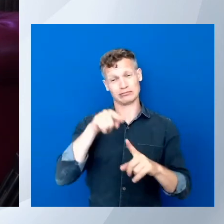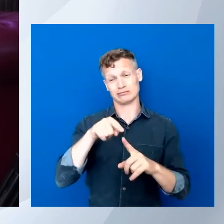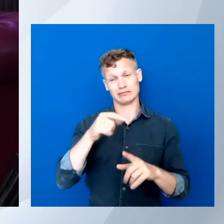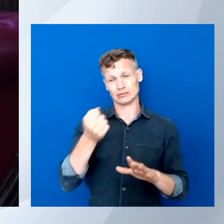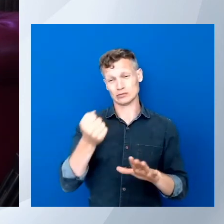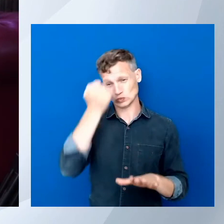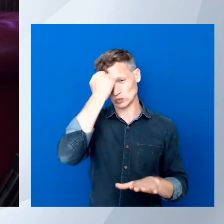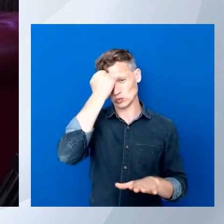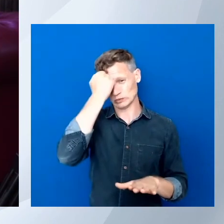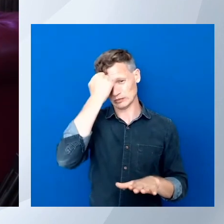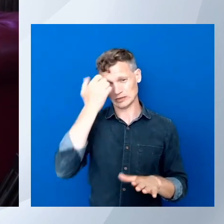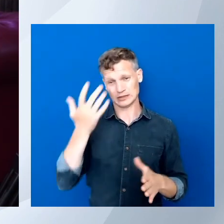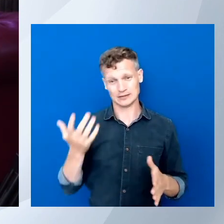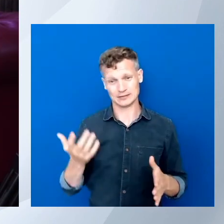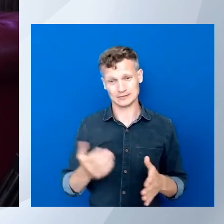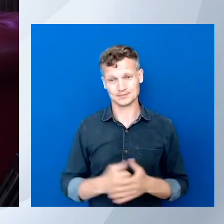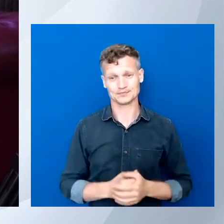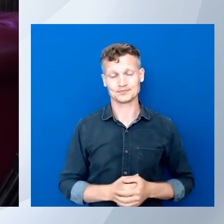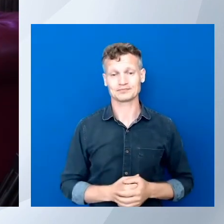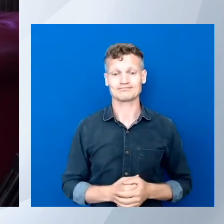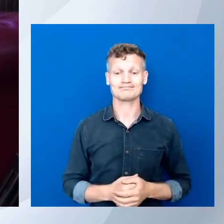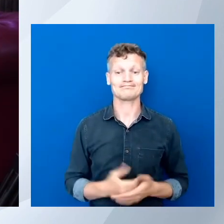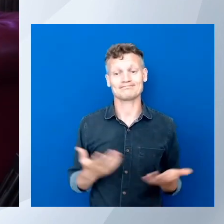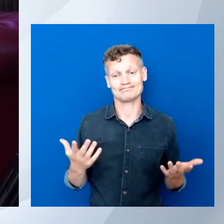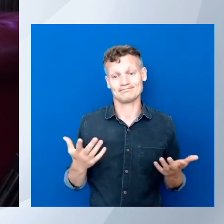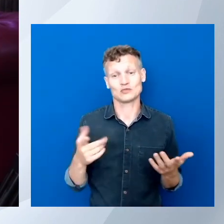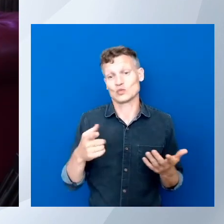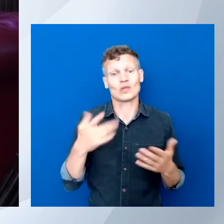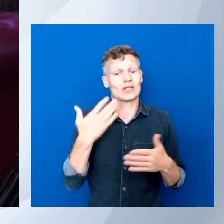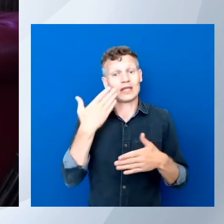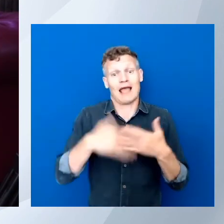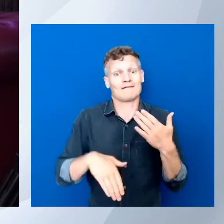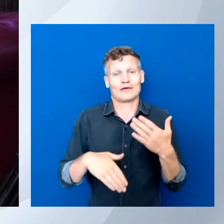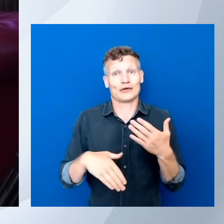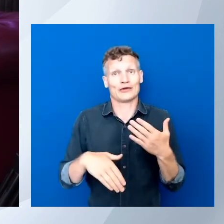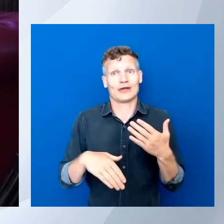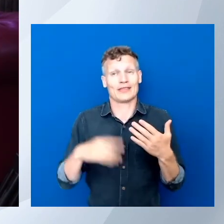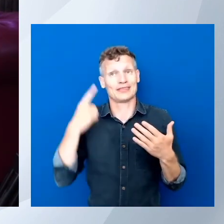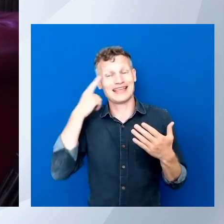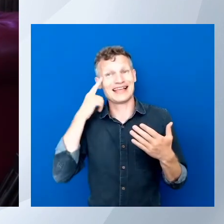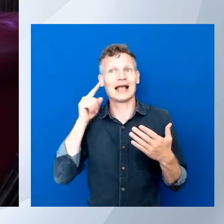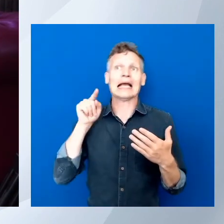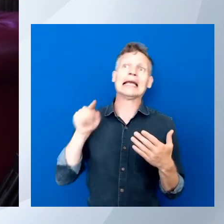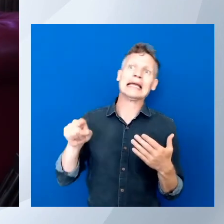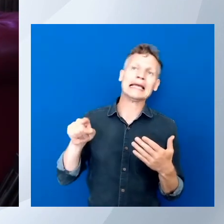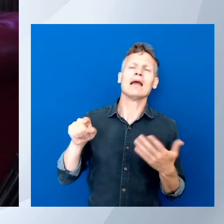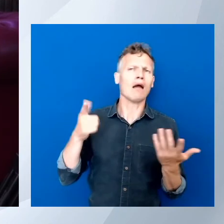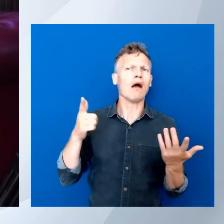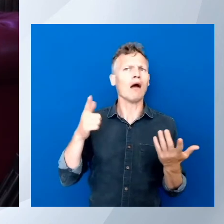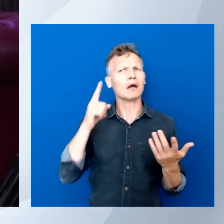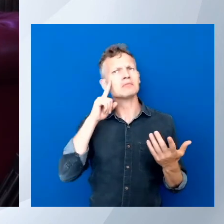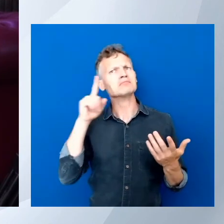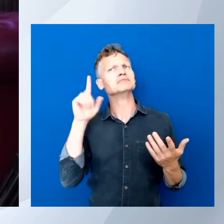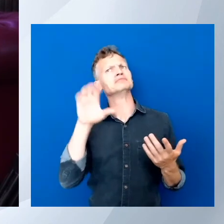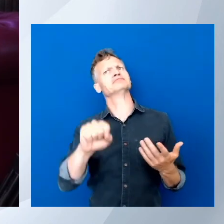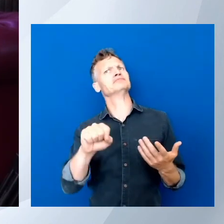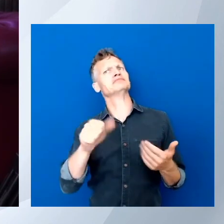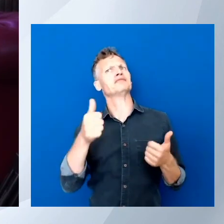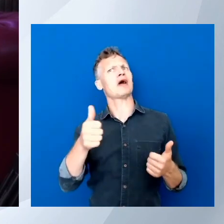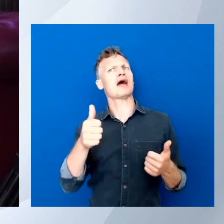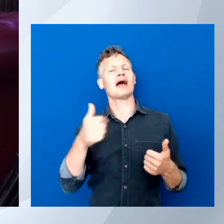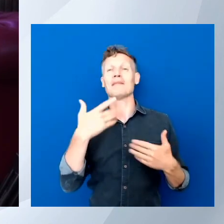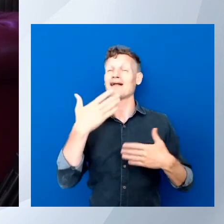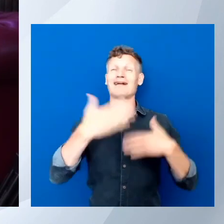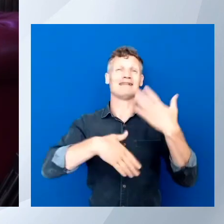make an assumption, of course, but assuming that a model recognizes something eventually in a picture, that's like a